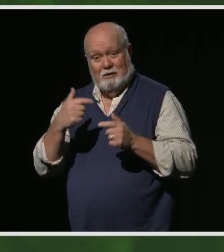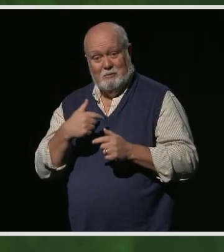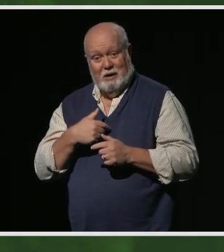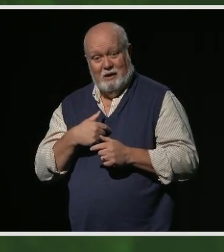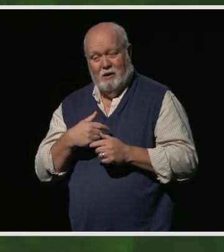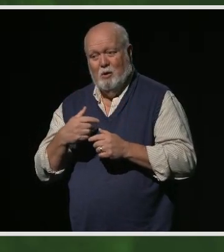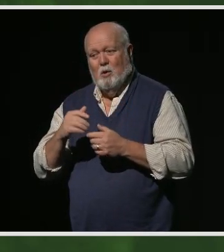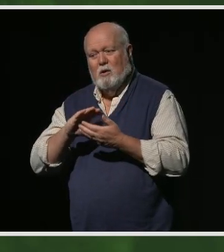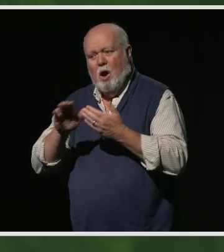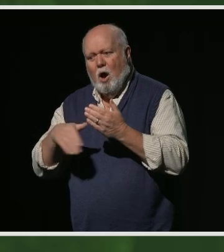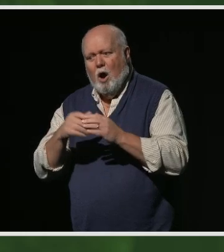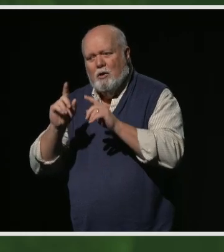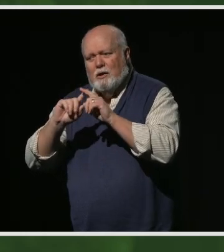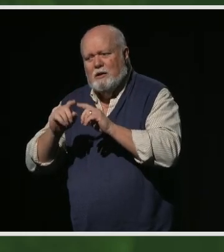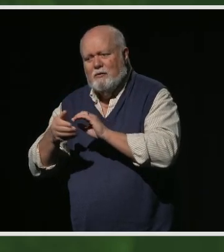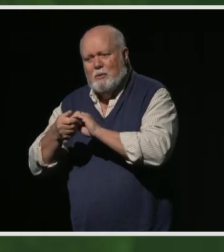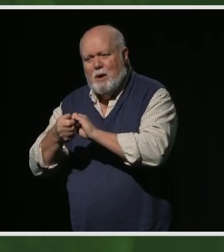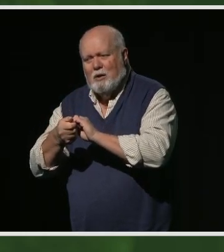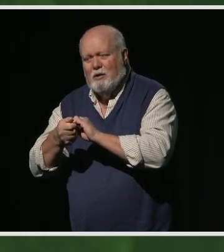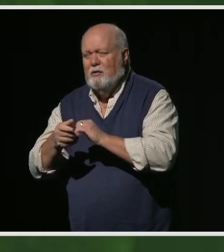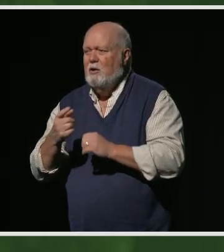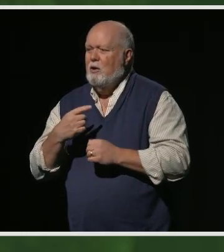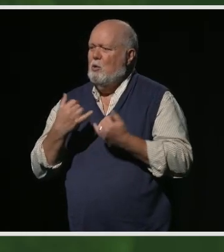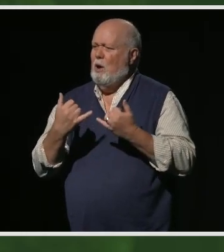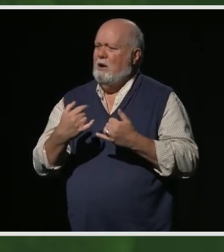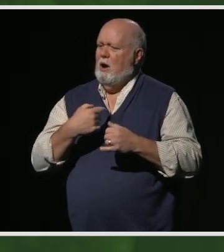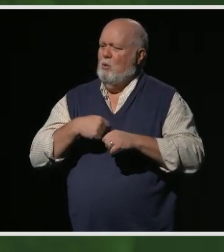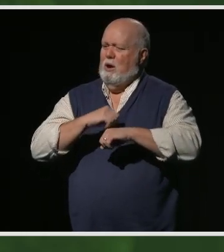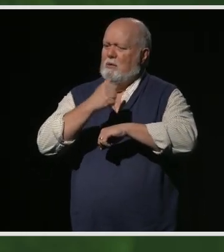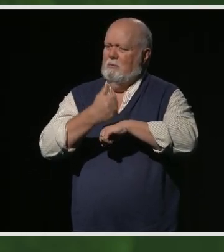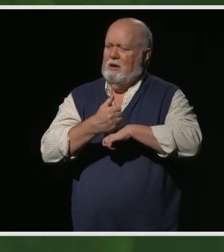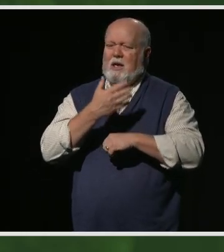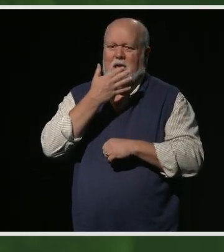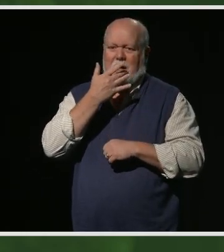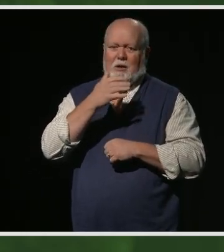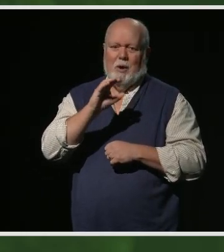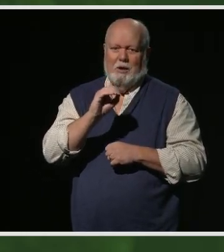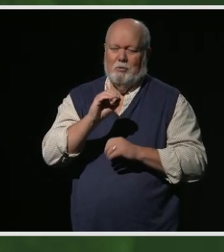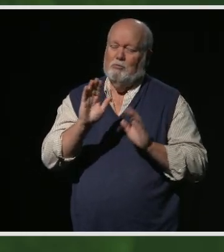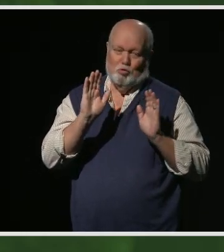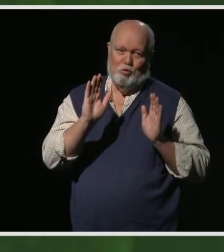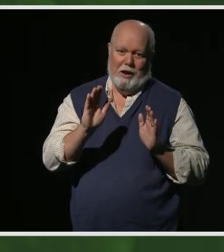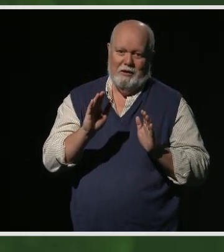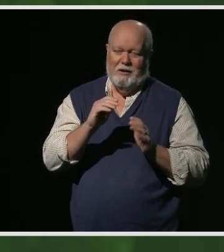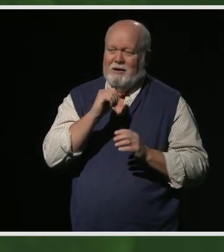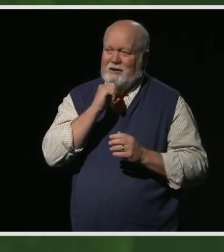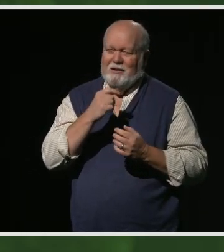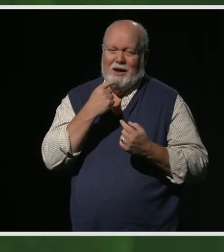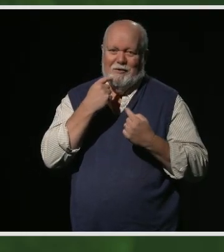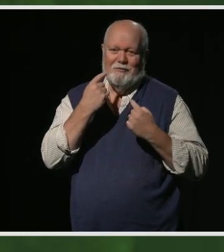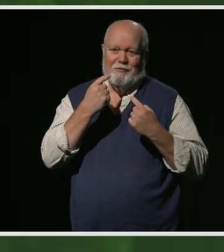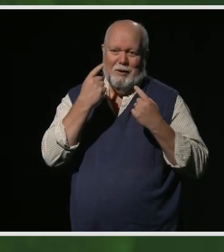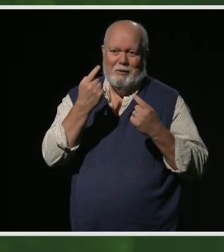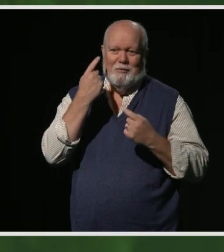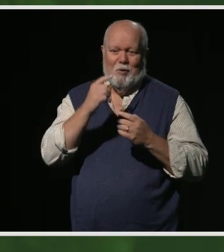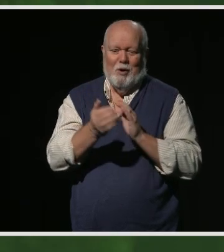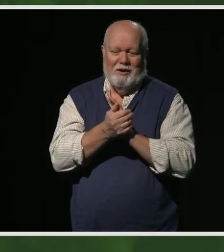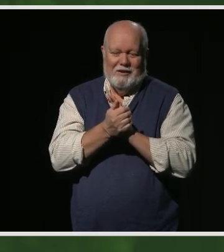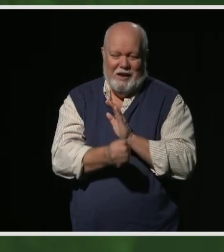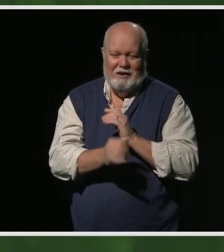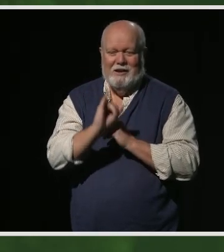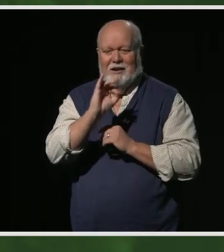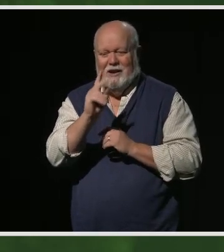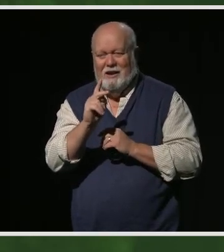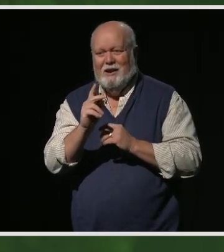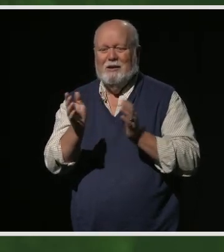strategic partnerships. We're located in Berthoud, Colorado right now. Colorado's great. It's not known for having talent in ink packaging.